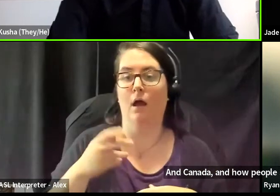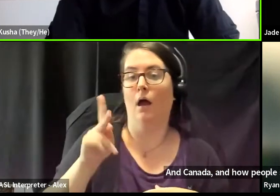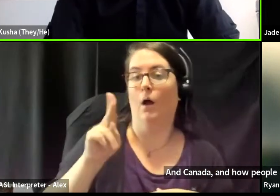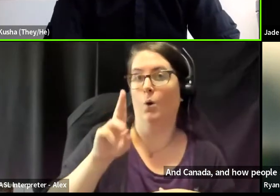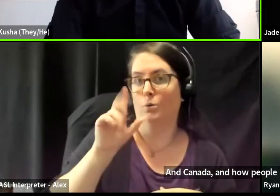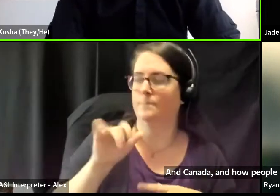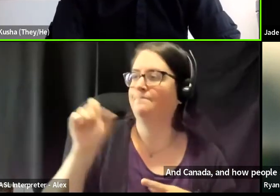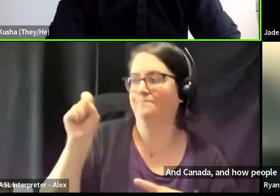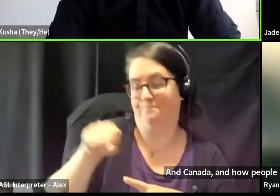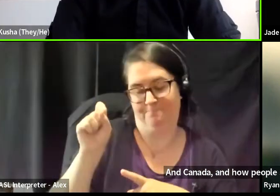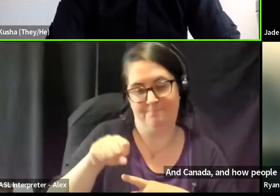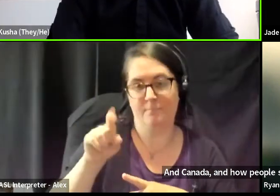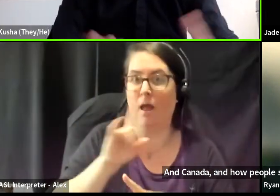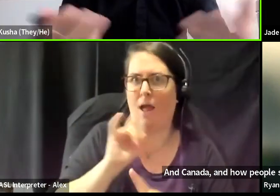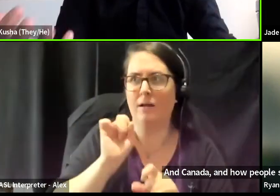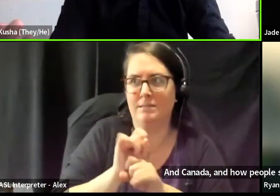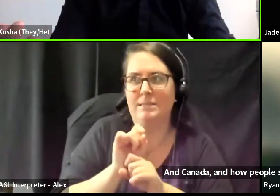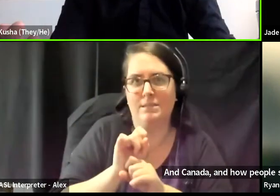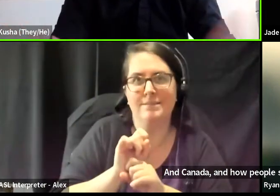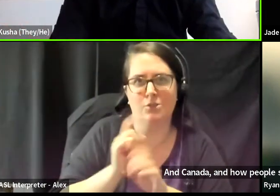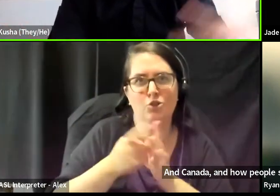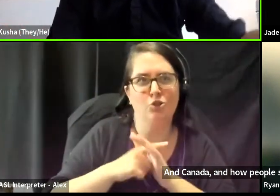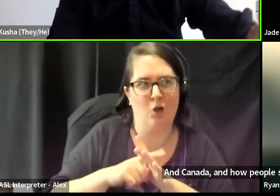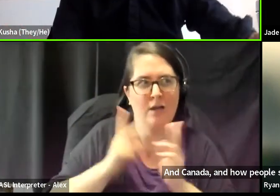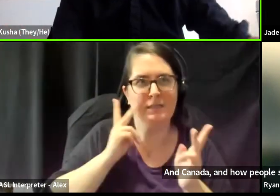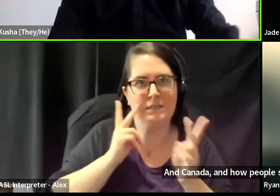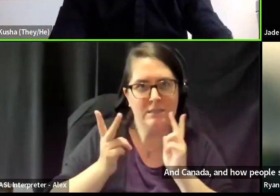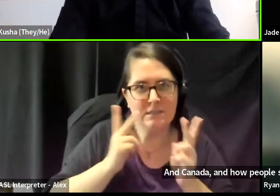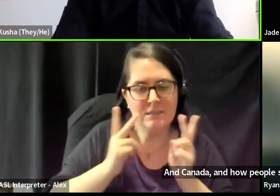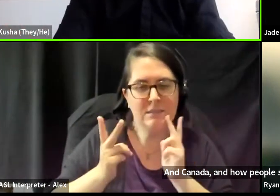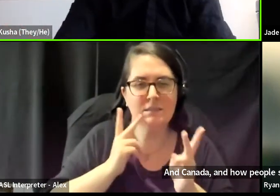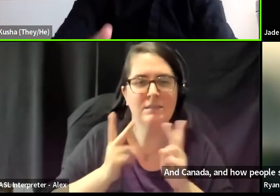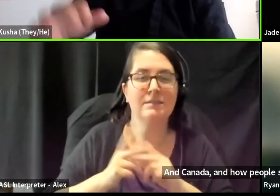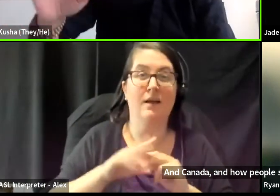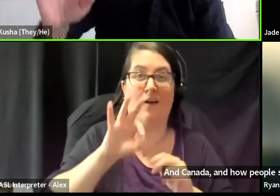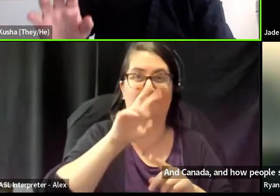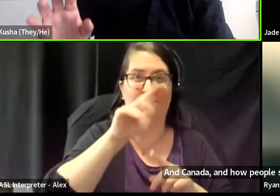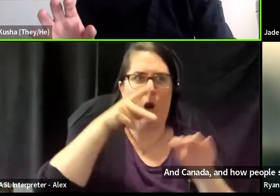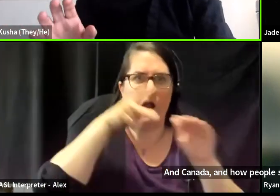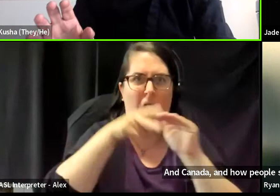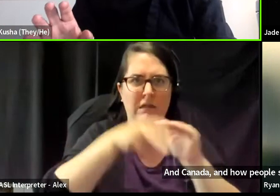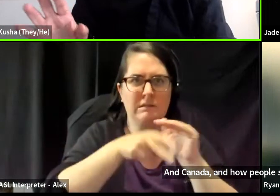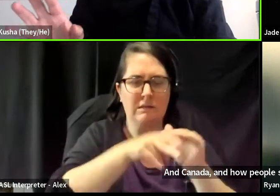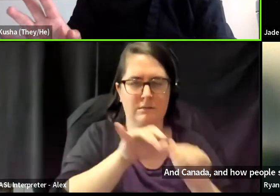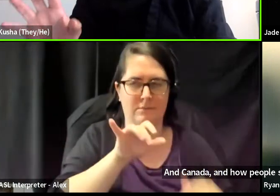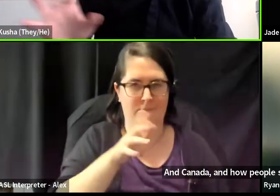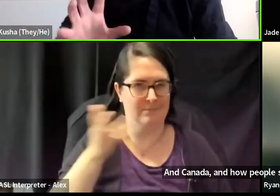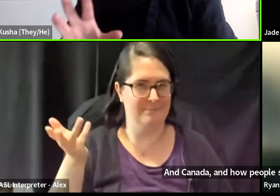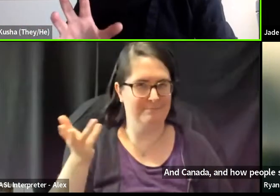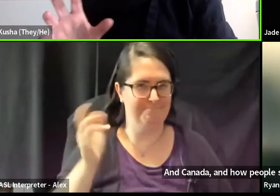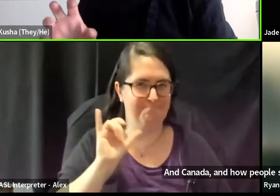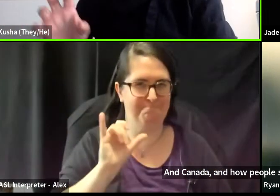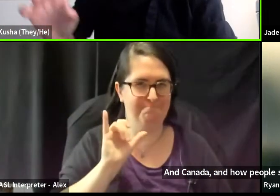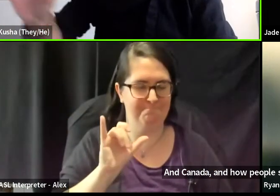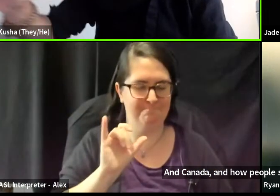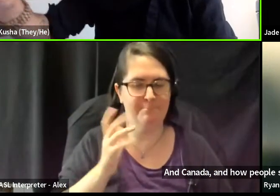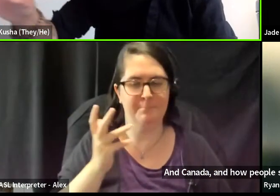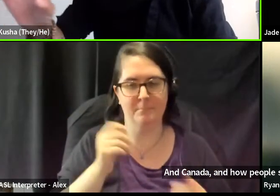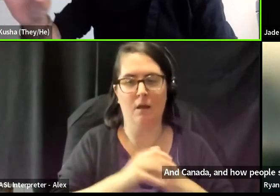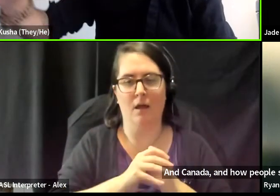they're already starting to do that. Like, you know, that's for like cutting all these things, but like, you know, also